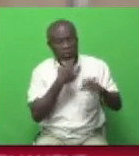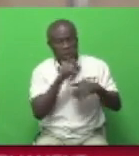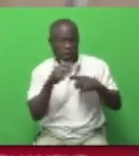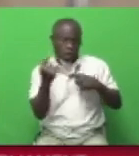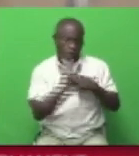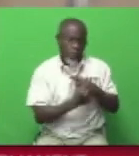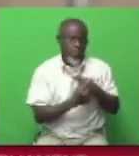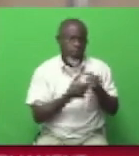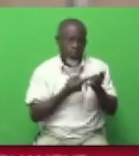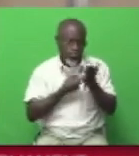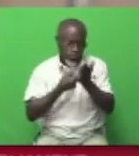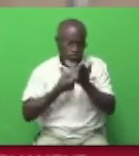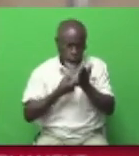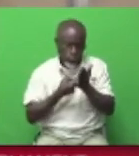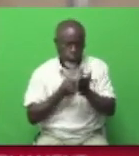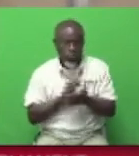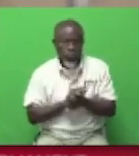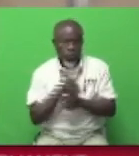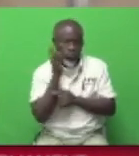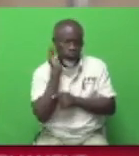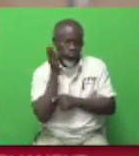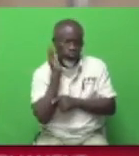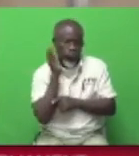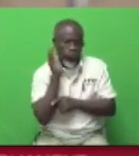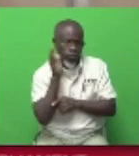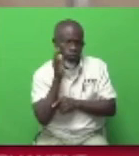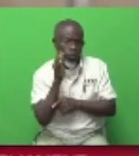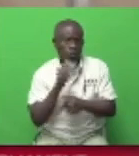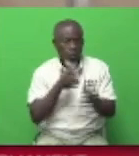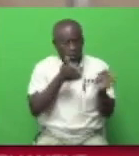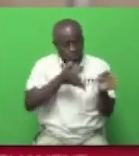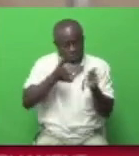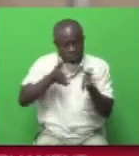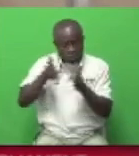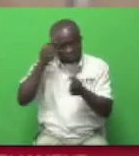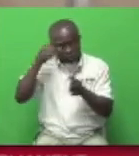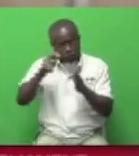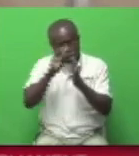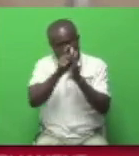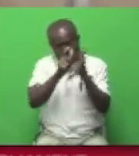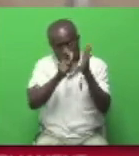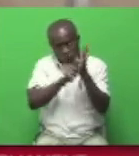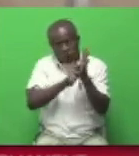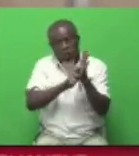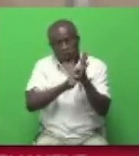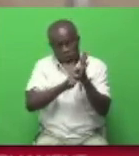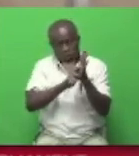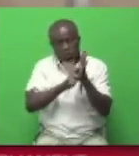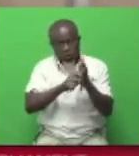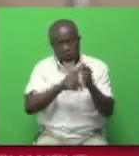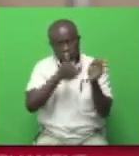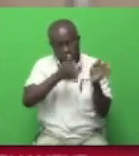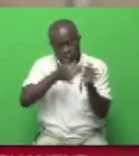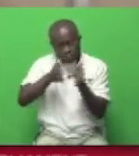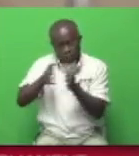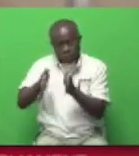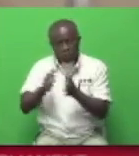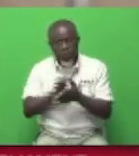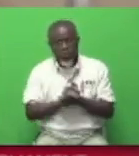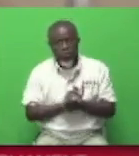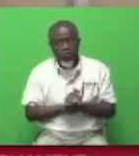his presentation as to what his plans for our legislative agenda would look like. Mr. Vice President, if I may